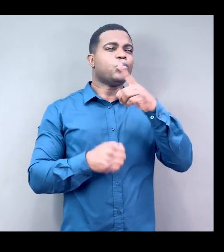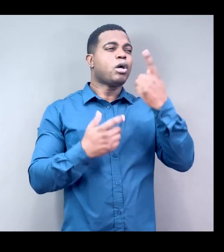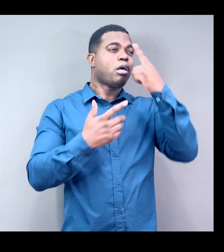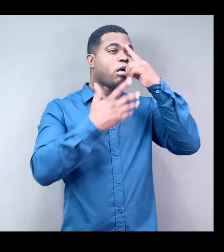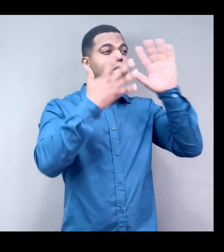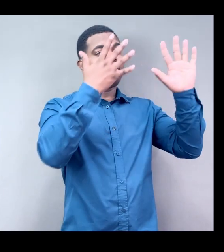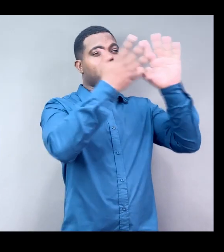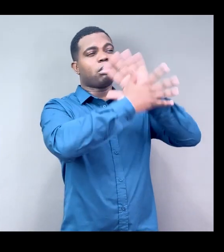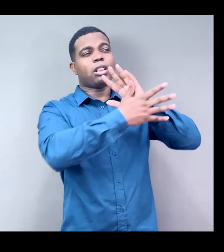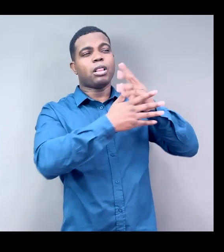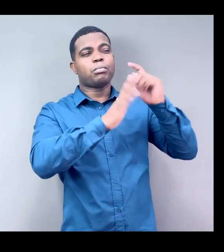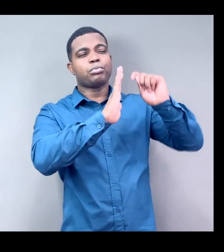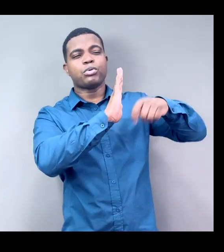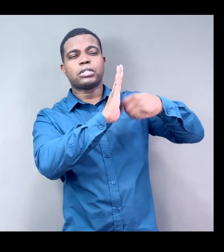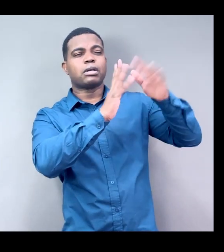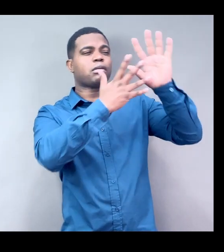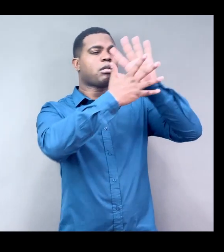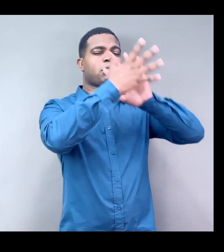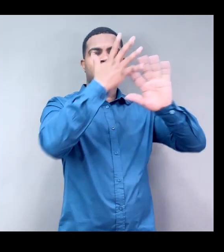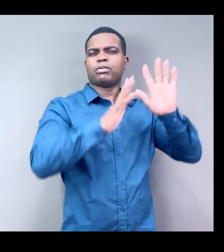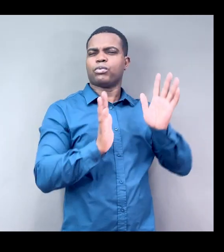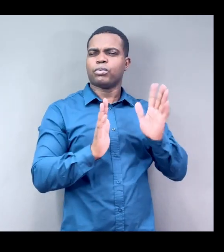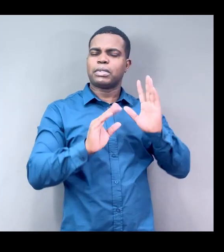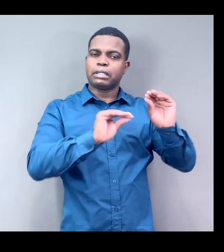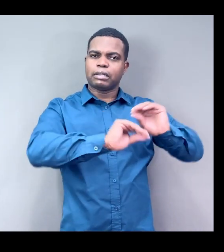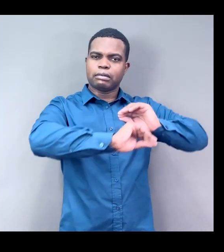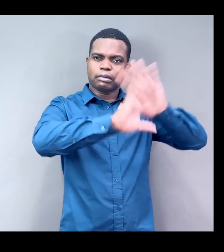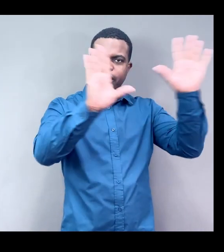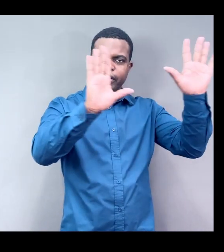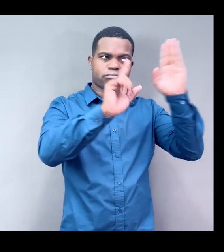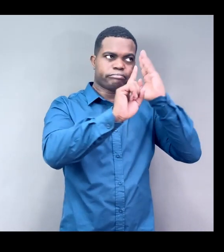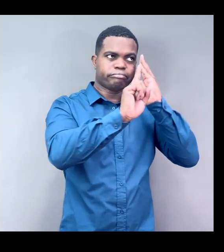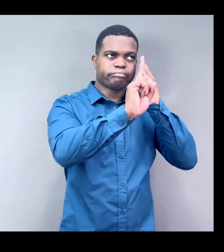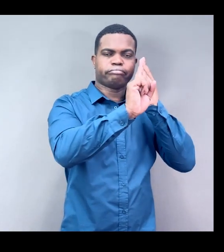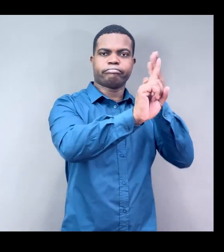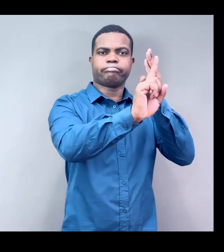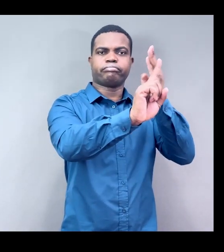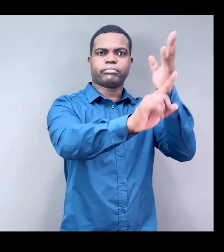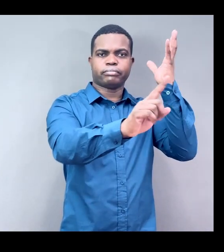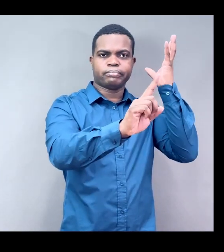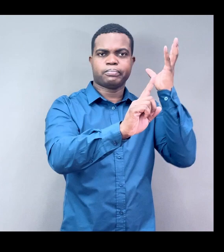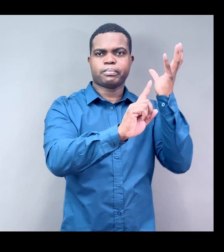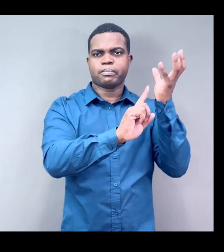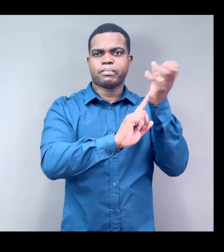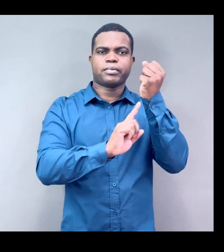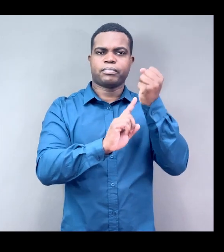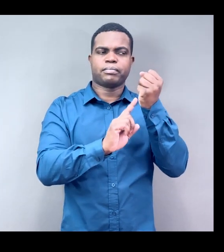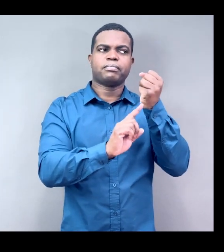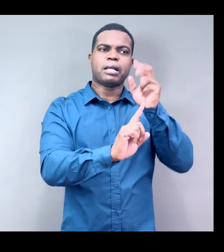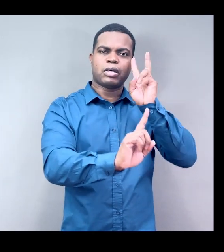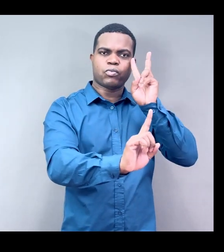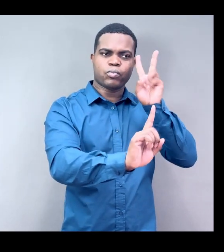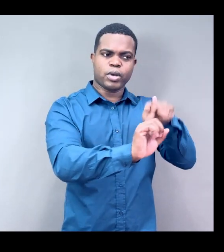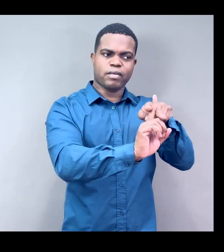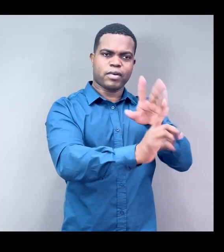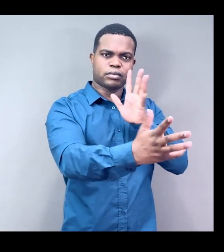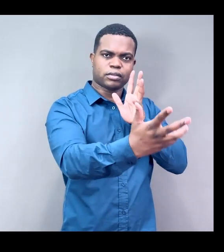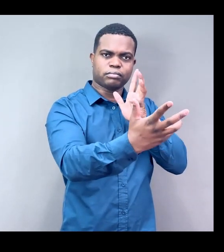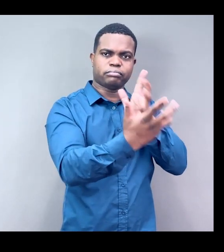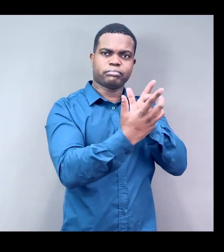You shouldn't set an ambiguous objective that you know that you won't be able to achieve.